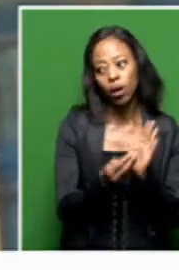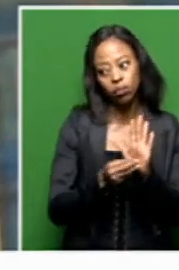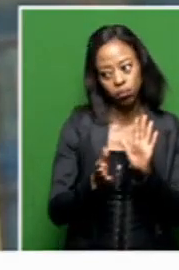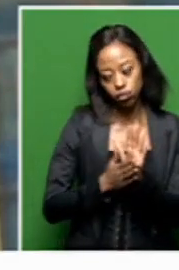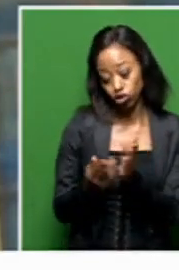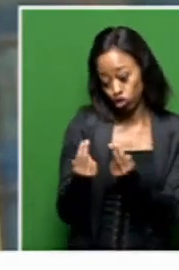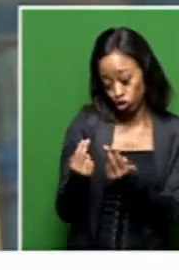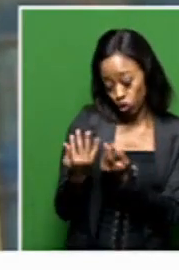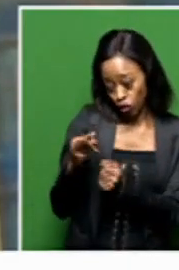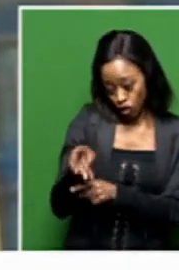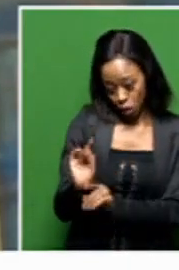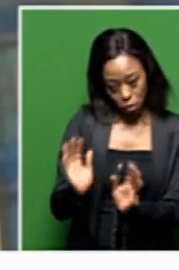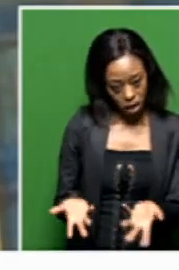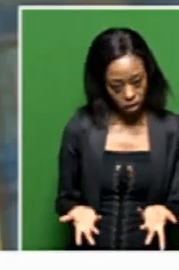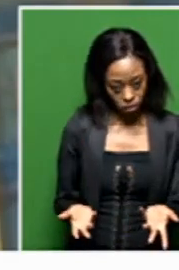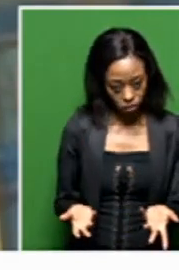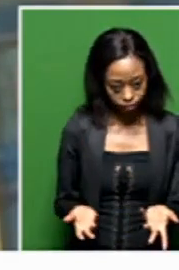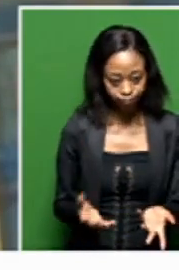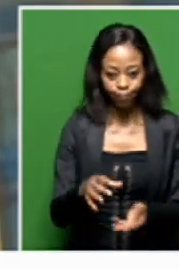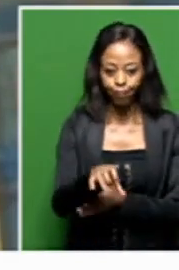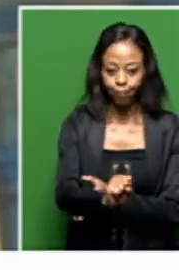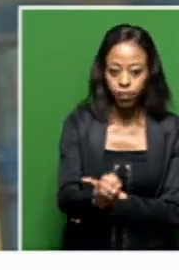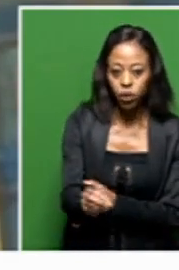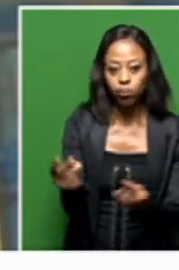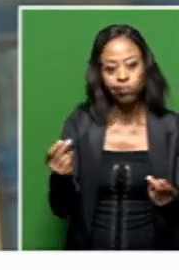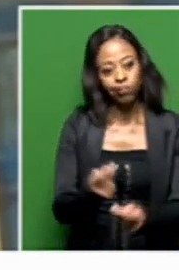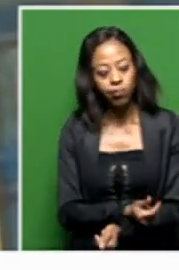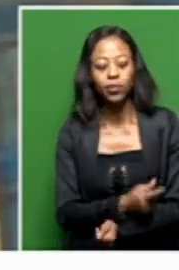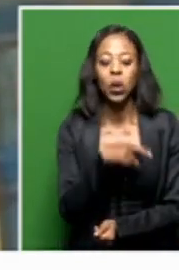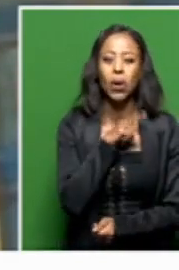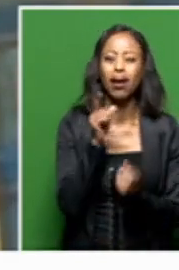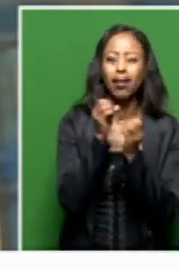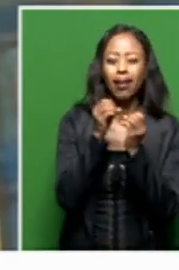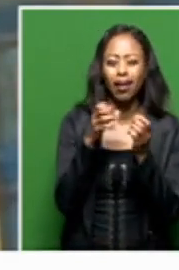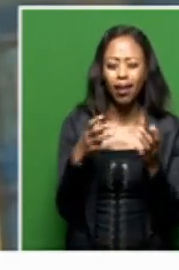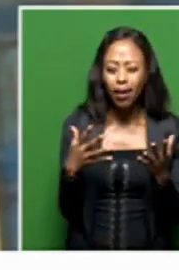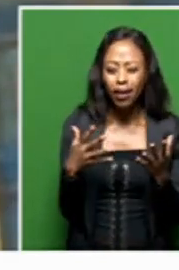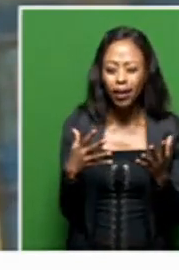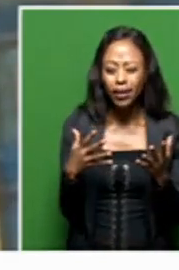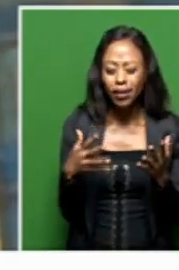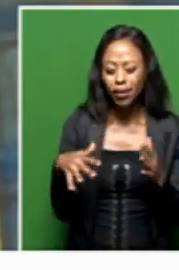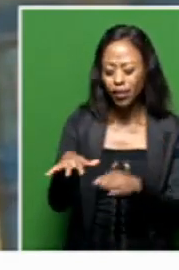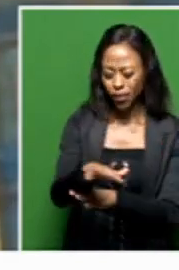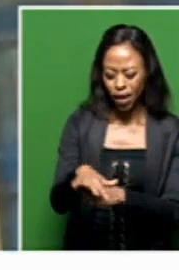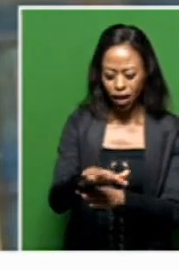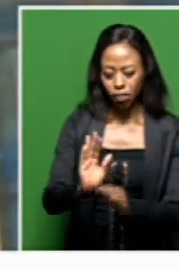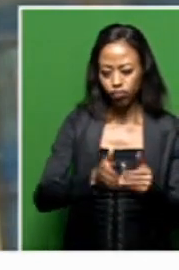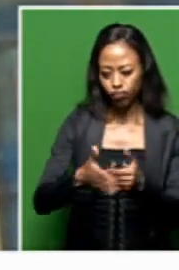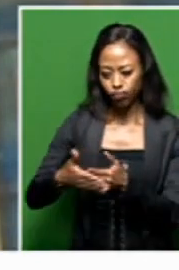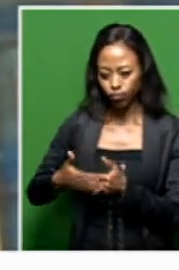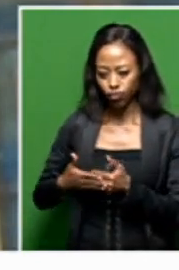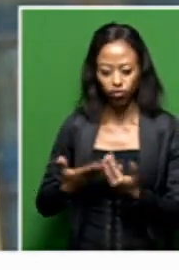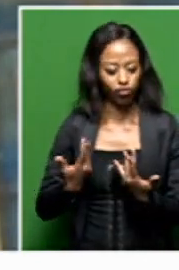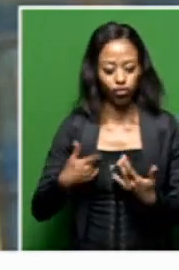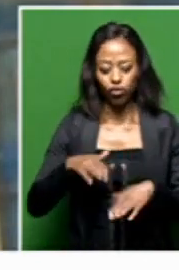a new vaccination. That's it. So unfortunately, quite a lot of sites are either closed or reduced functionality now